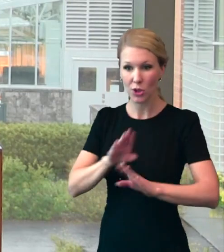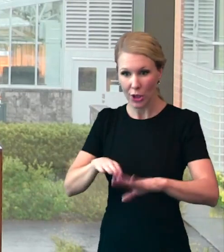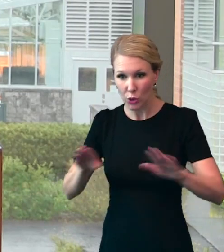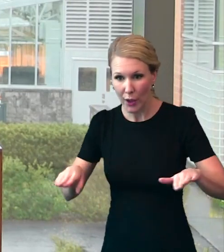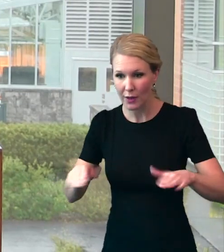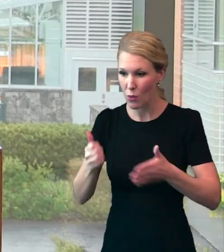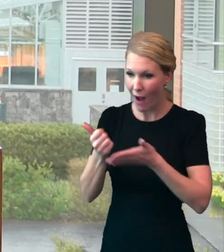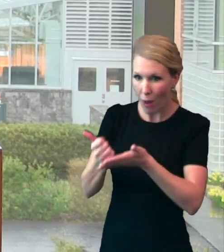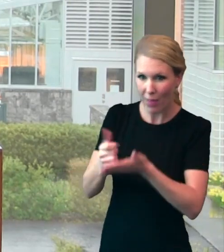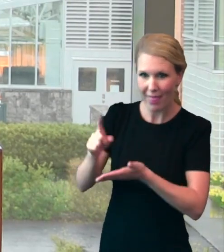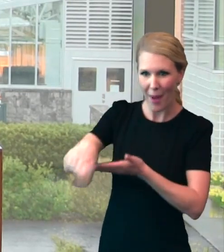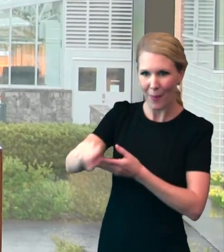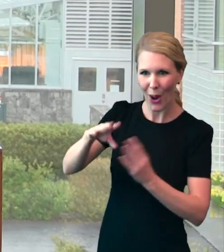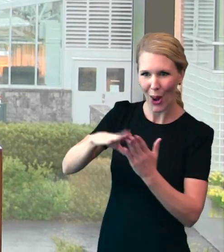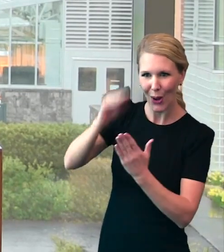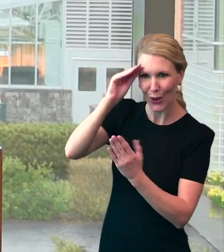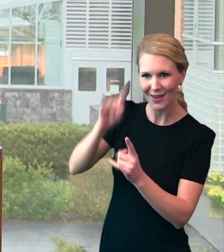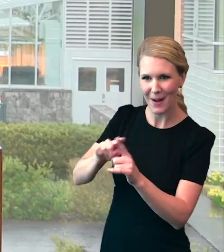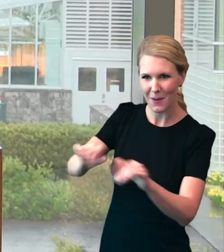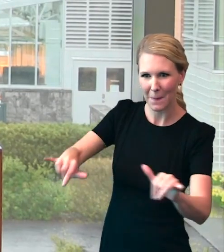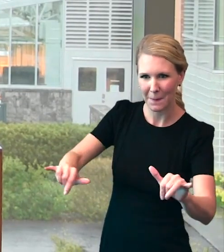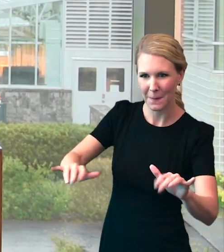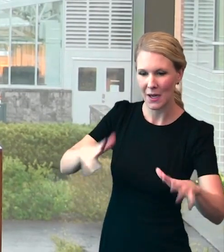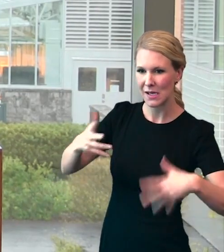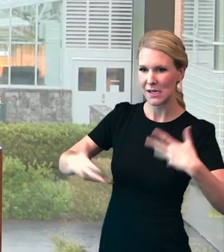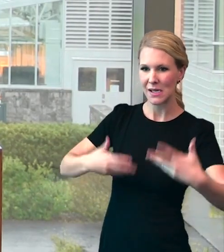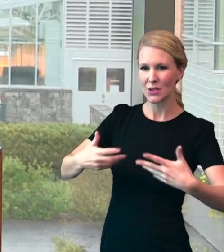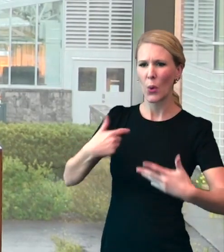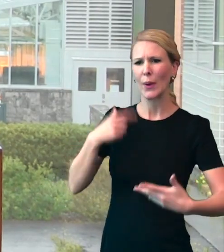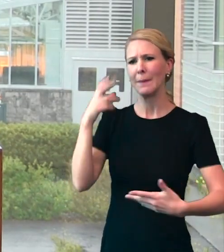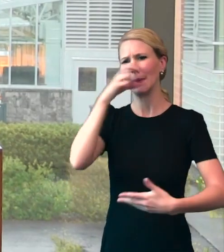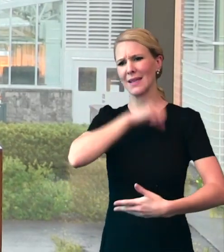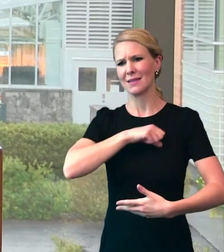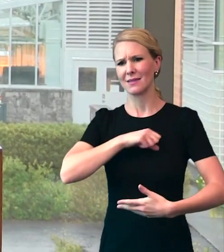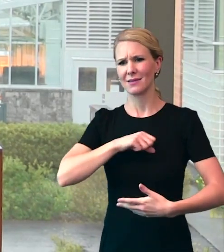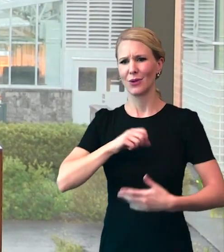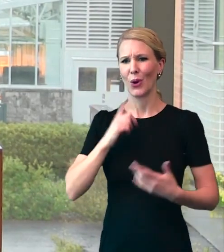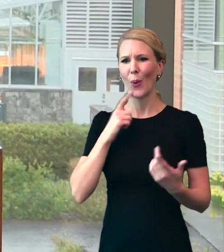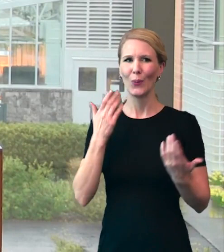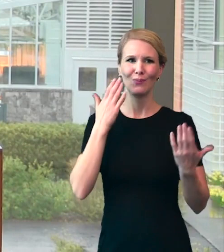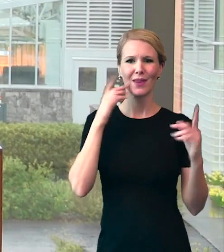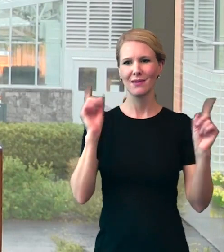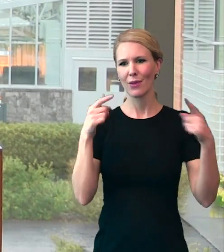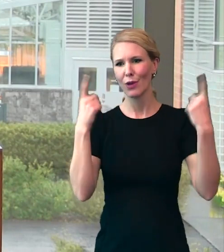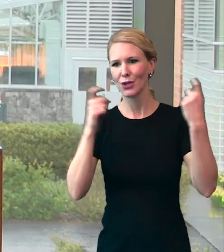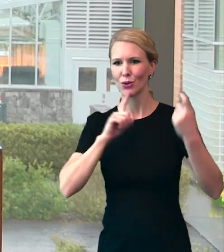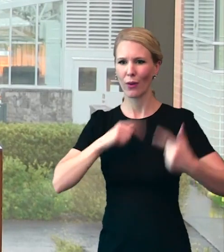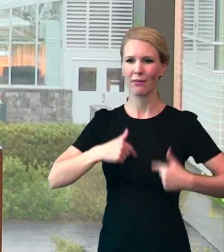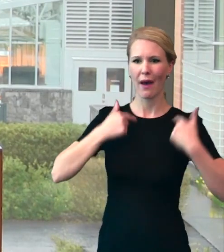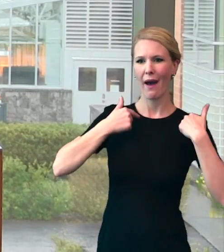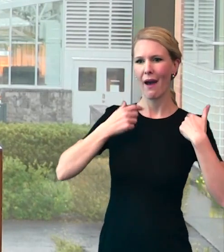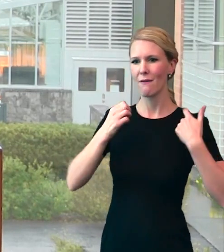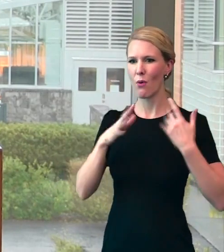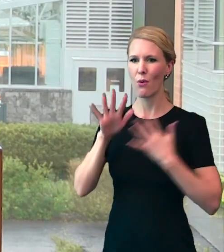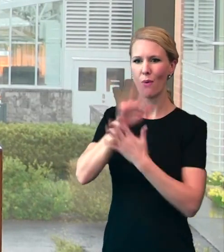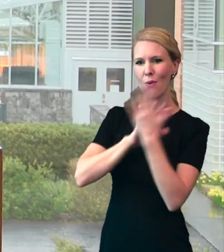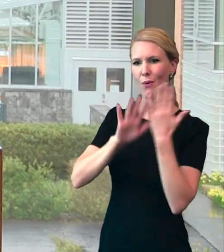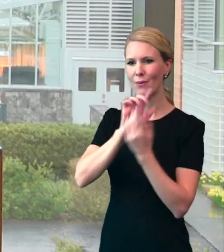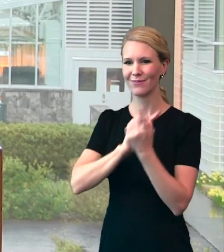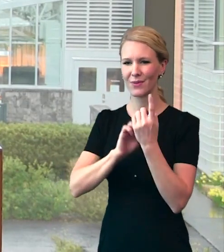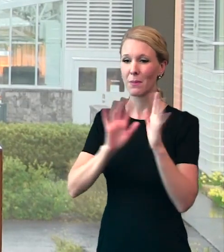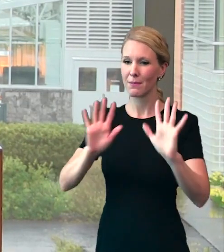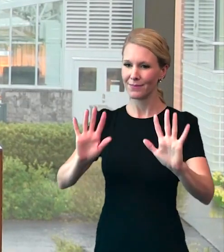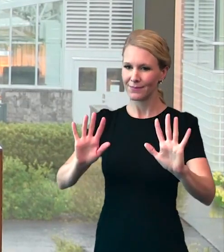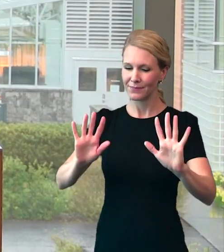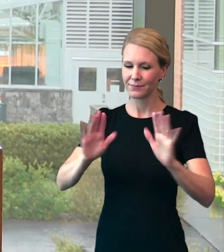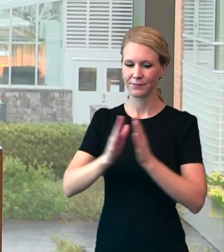environment. We all missed out on in-person events and the camaraderie of peers. Nonetheless,